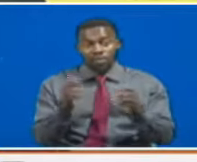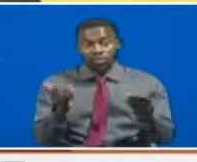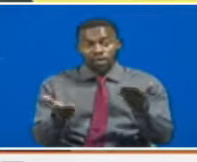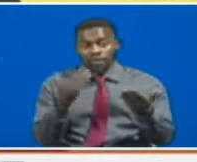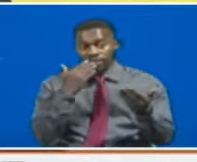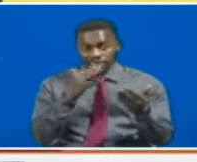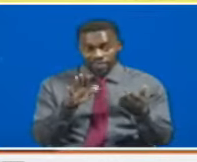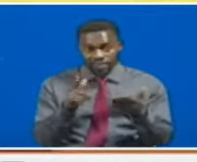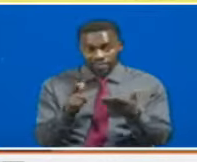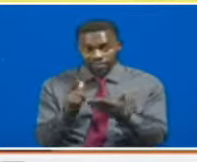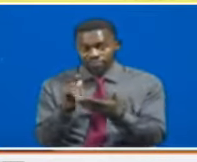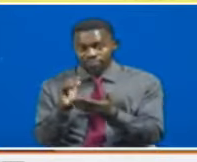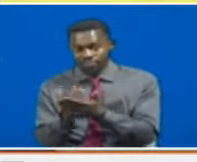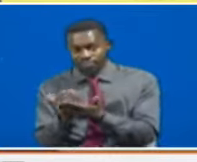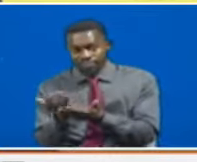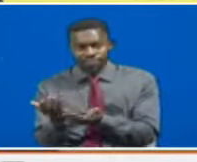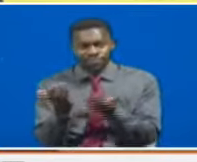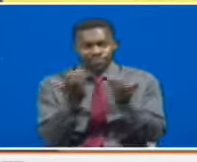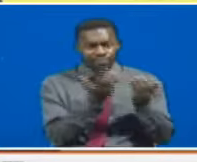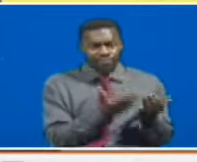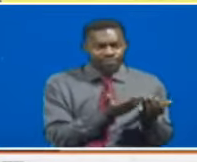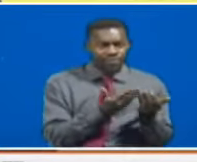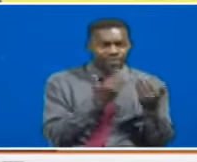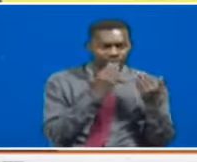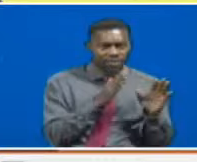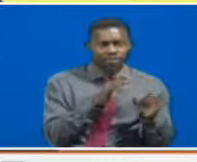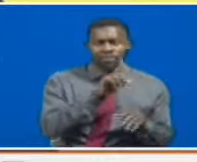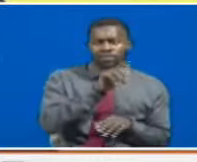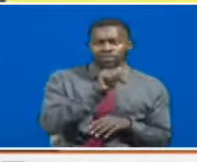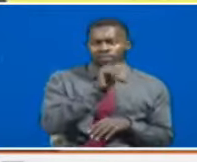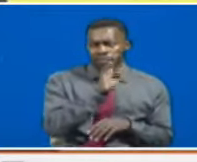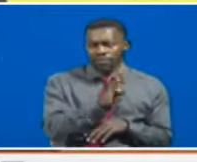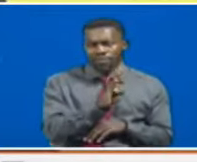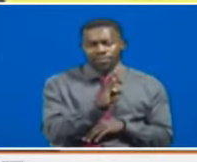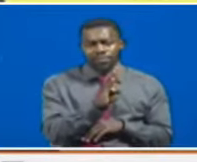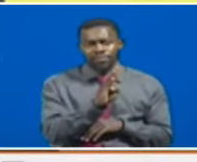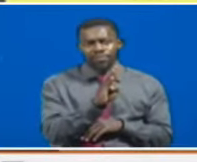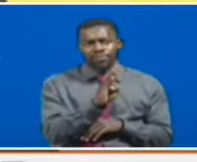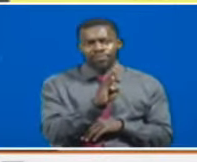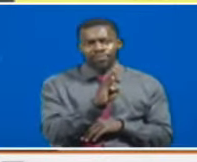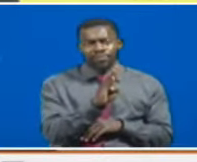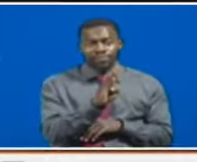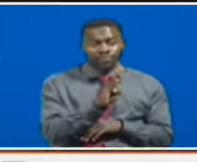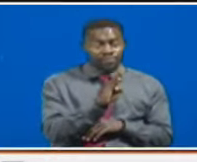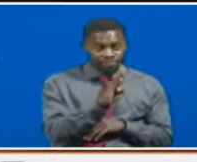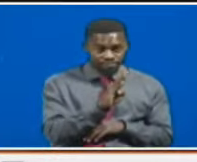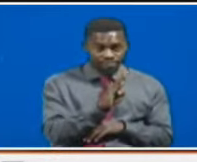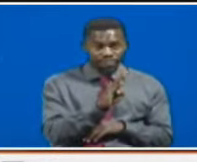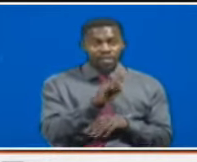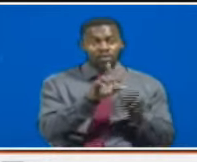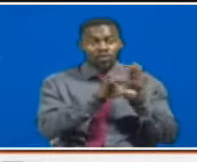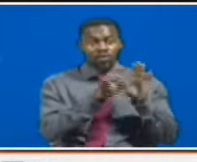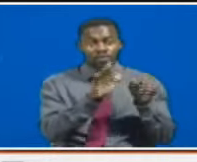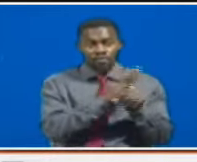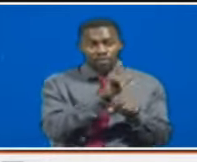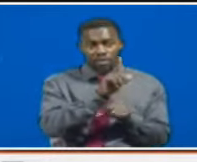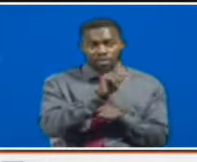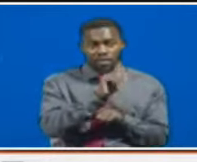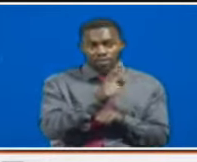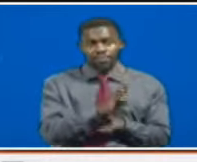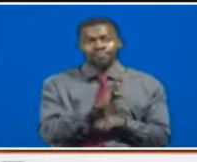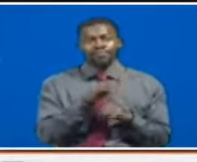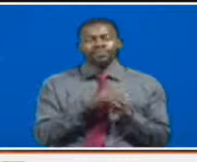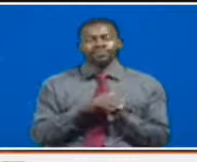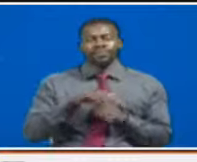sample alafu tutapeleka kwa yale maabara ambayo yamesatisfaiwa. Seeds na